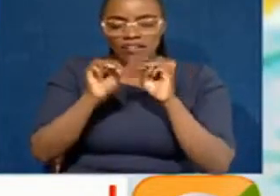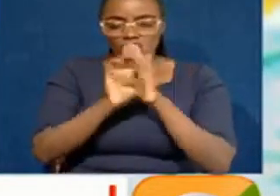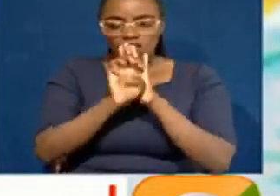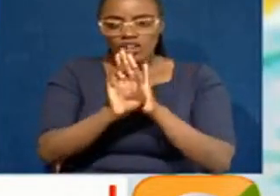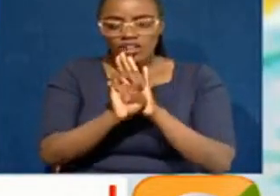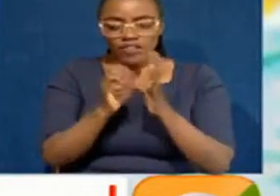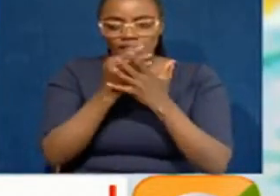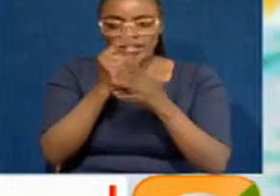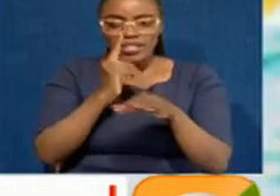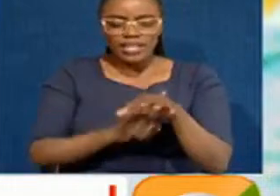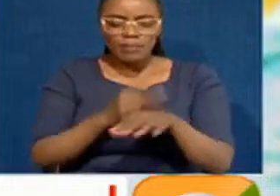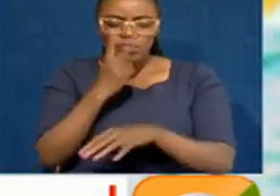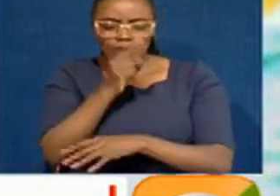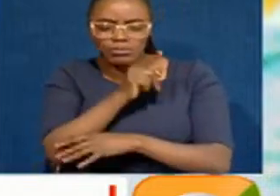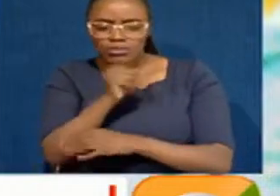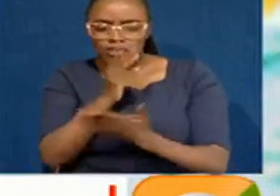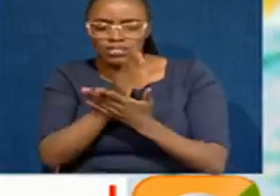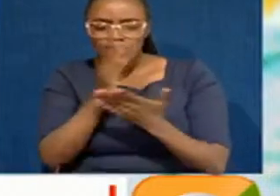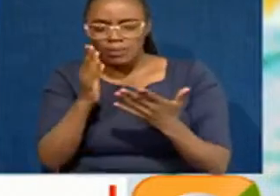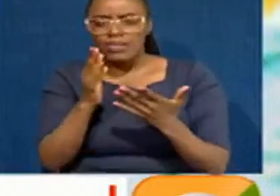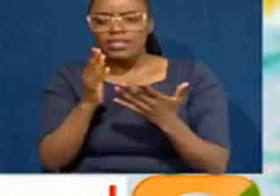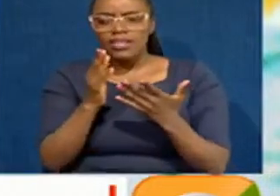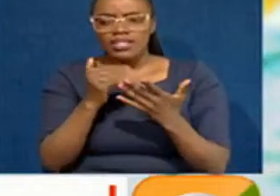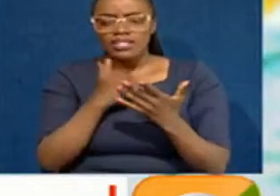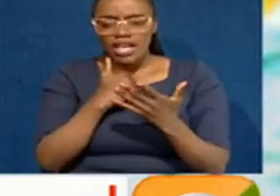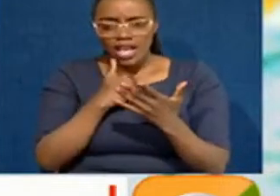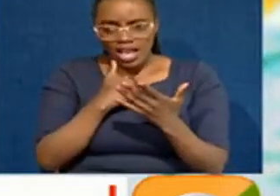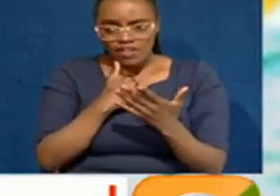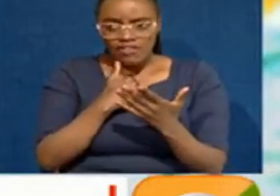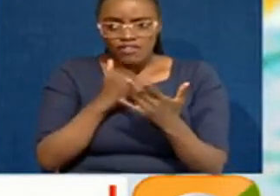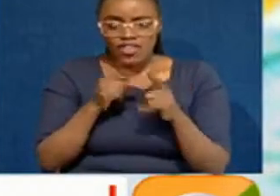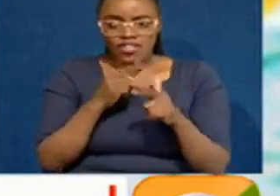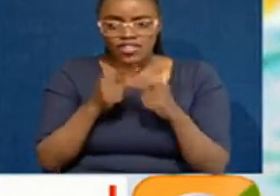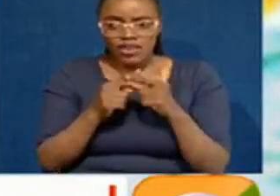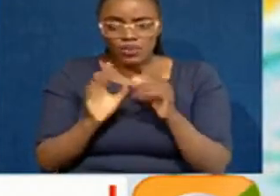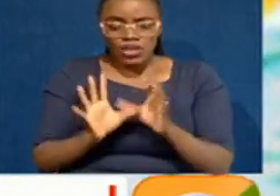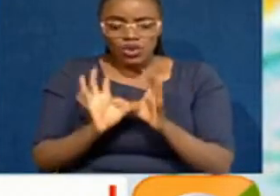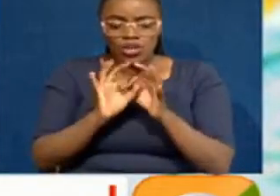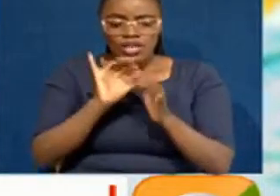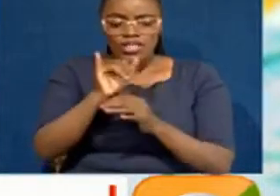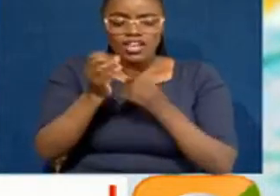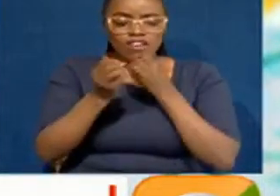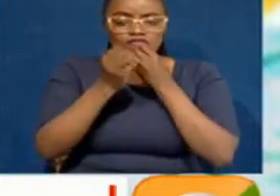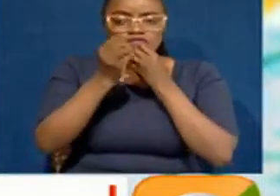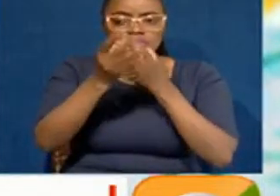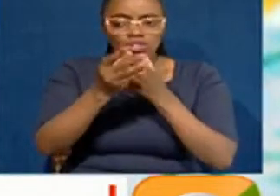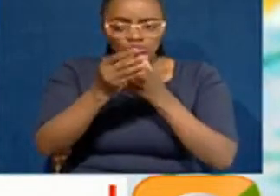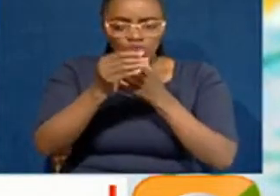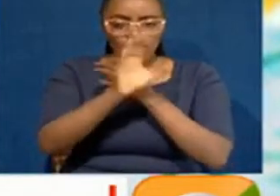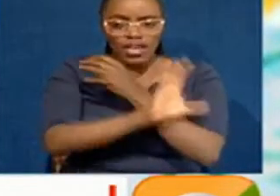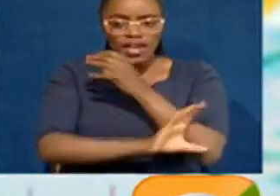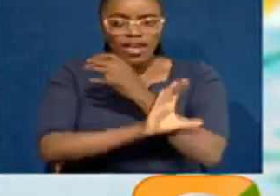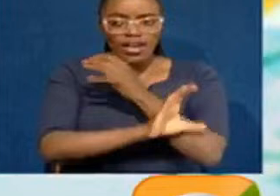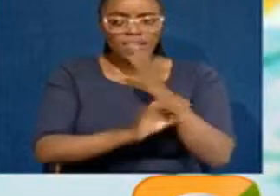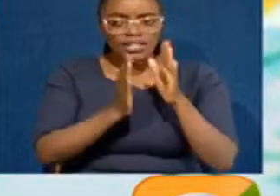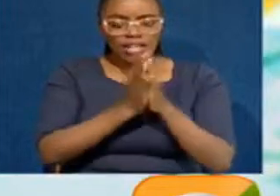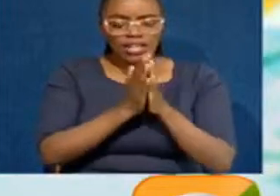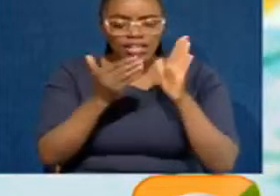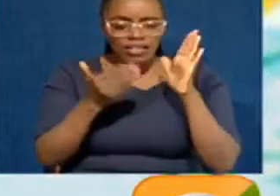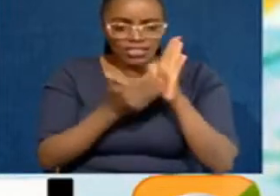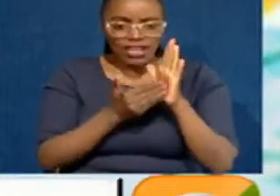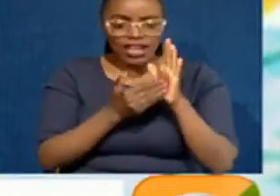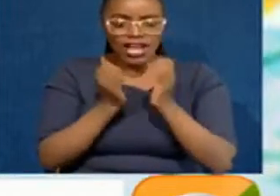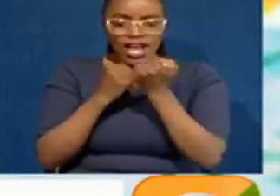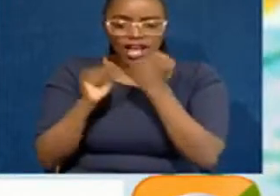Whenever we detect some exceptional phenomena, we relate that information to countries, and they are there actually to